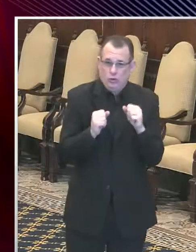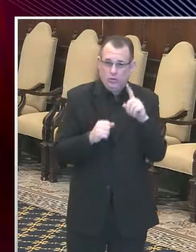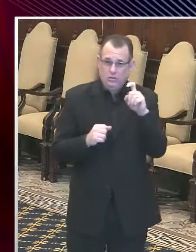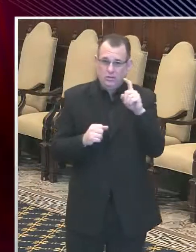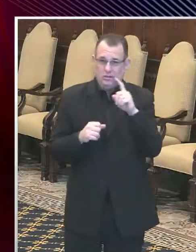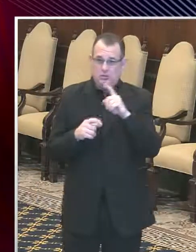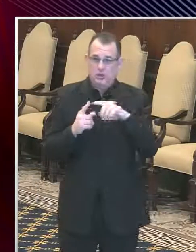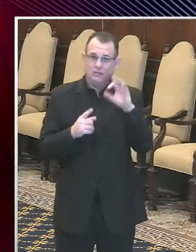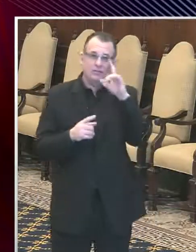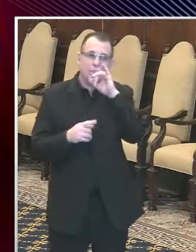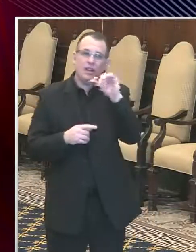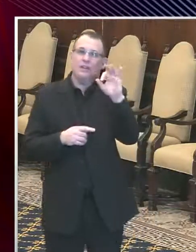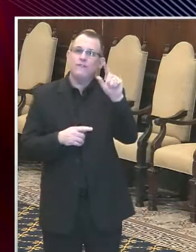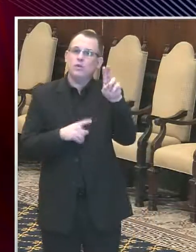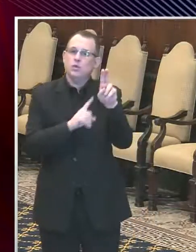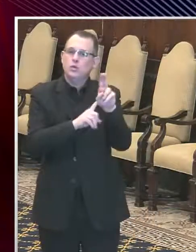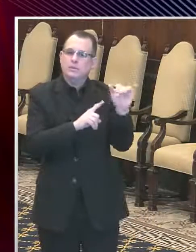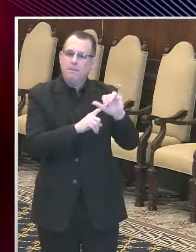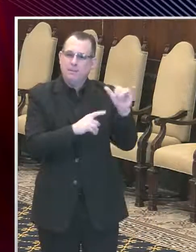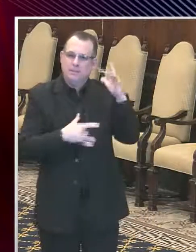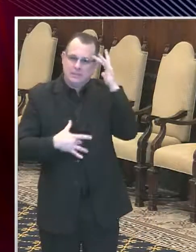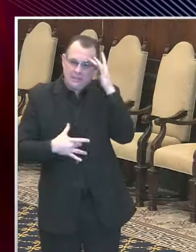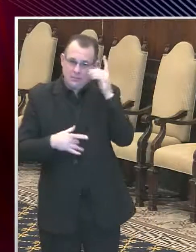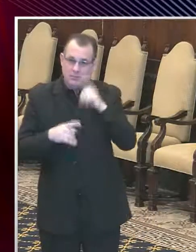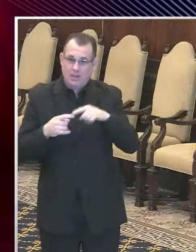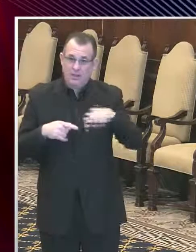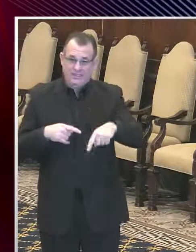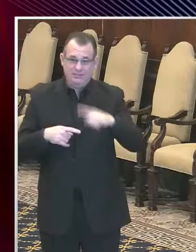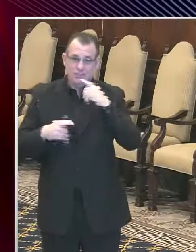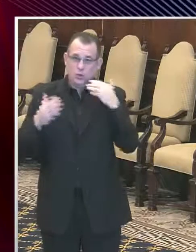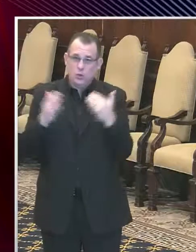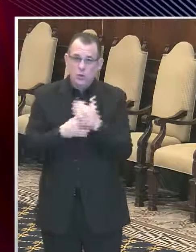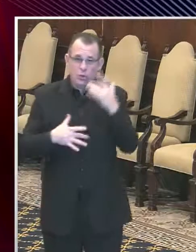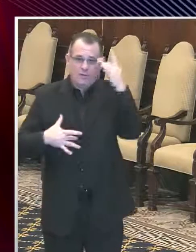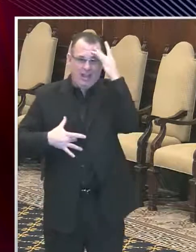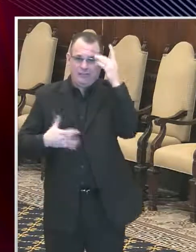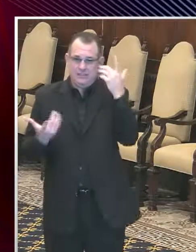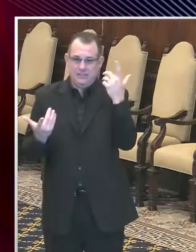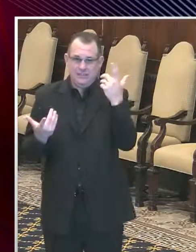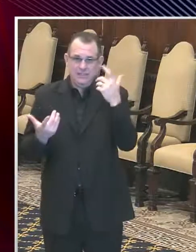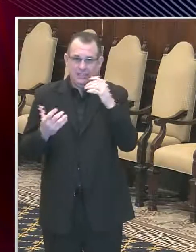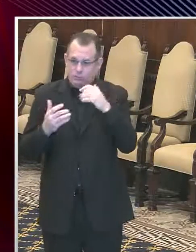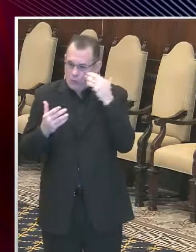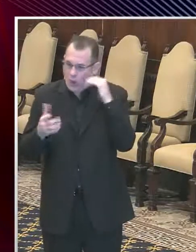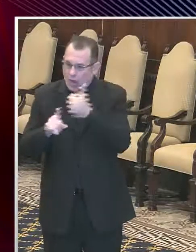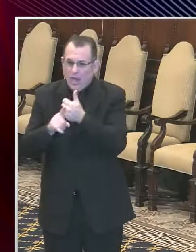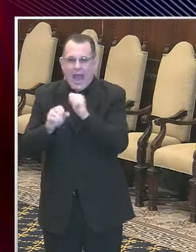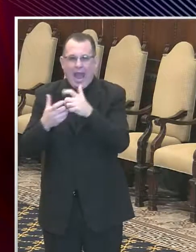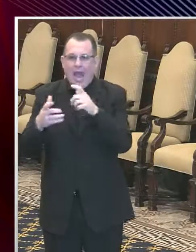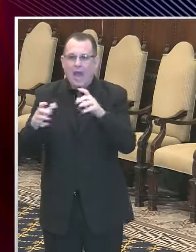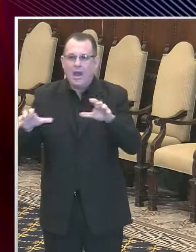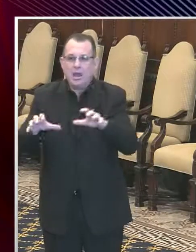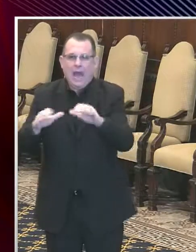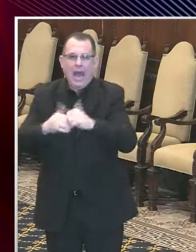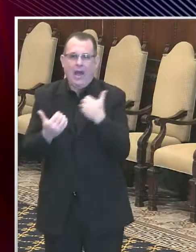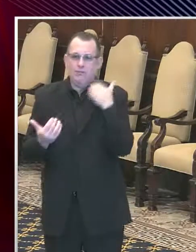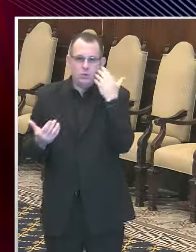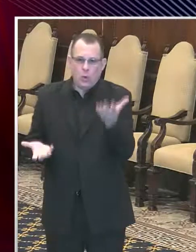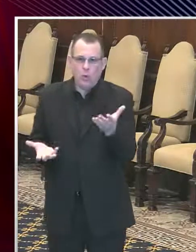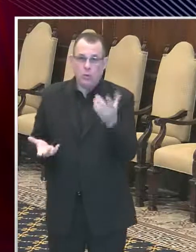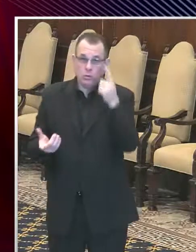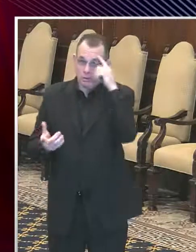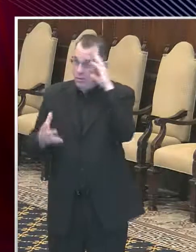respiratory viruses do. But this is a new virus. We don't know how it's going to behave. I don't think there's any guarantee that it's going to go away on its own in the